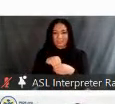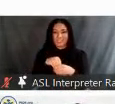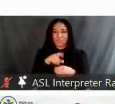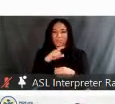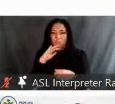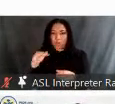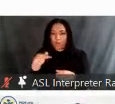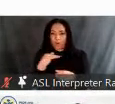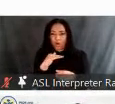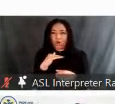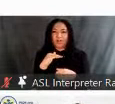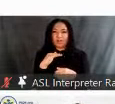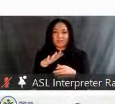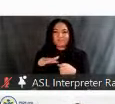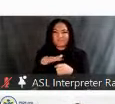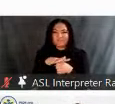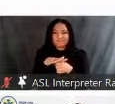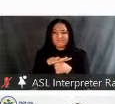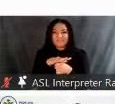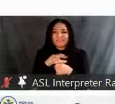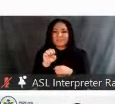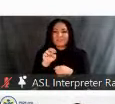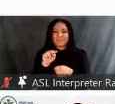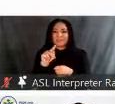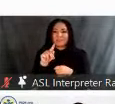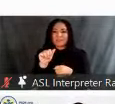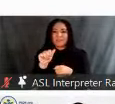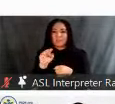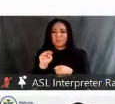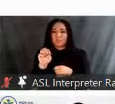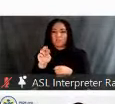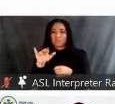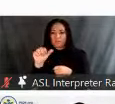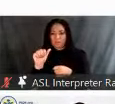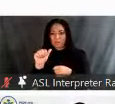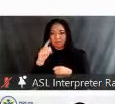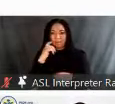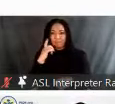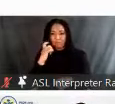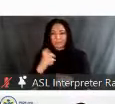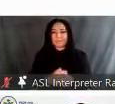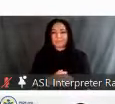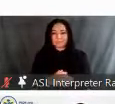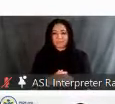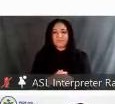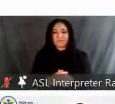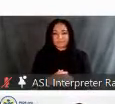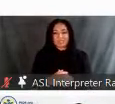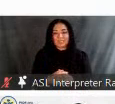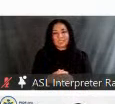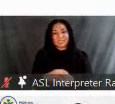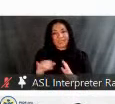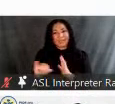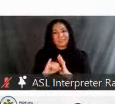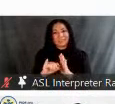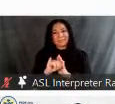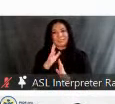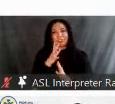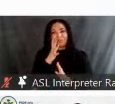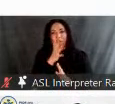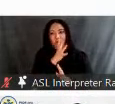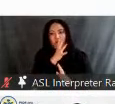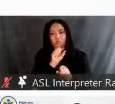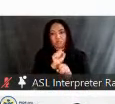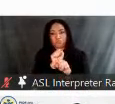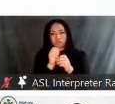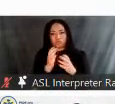community in Santa Maria, California. These participants identified as farm workers. The